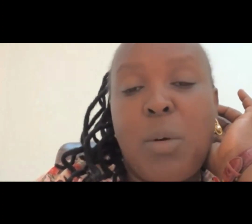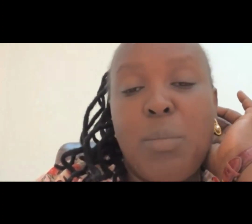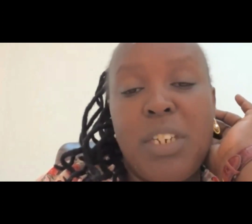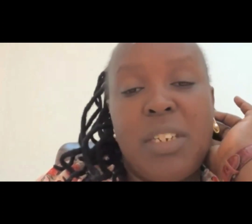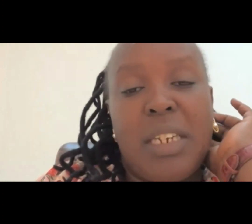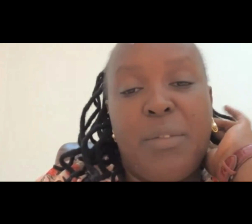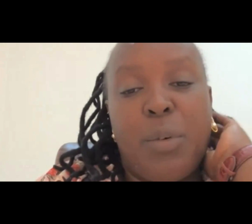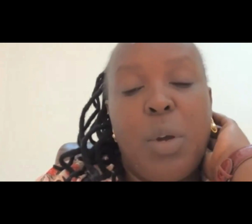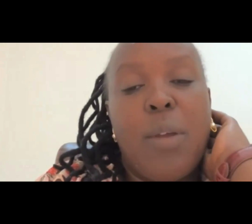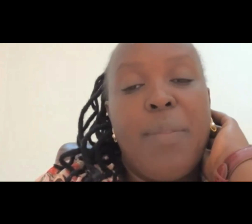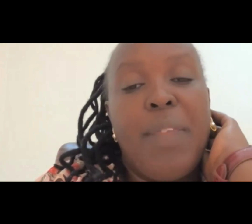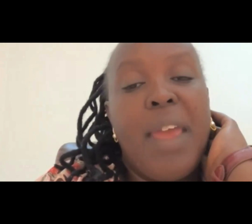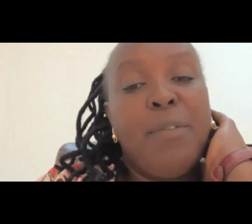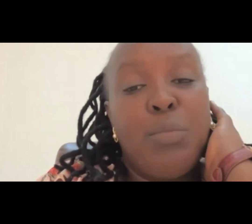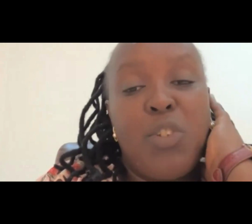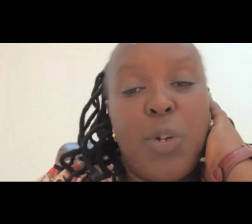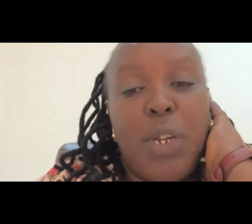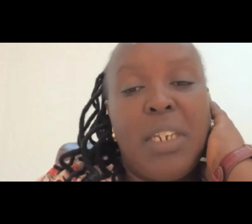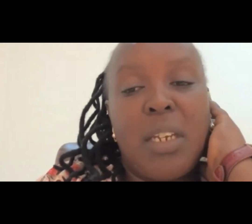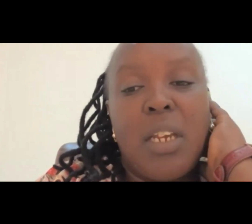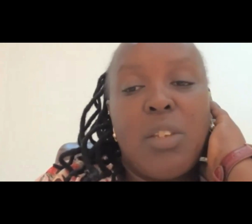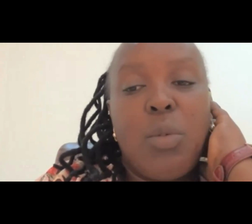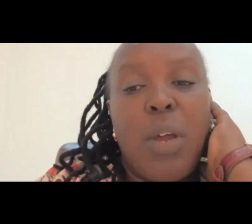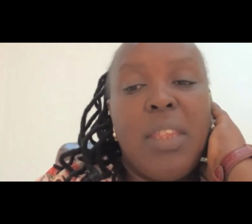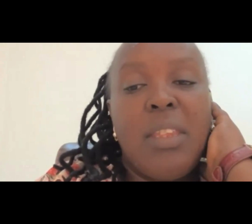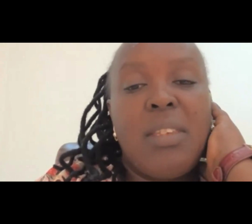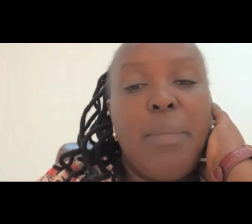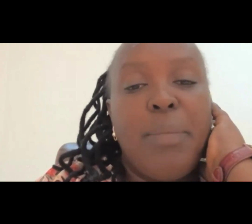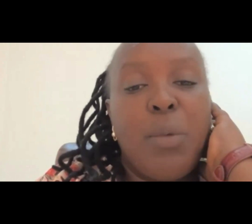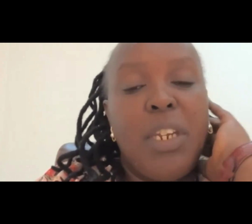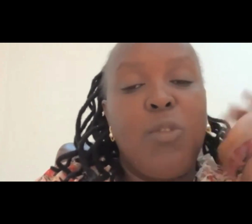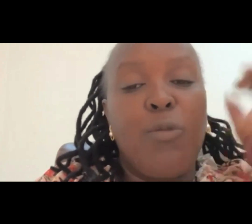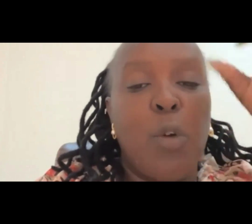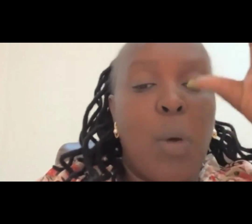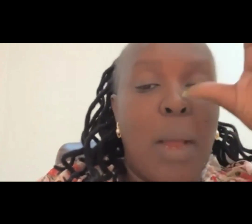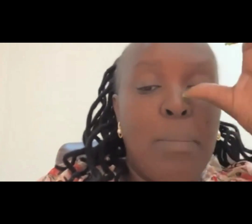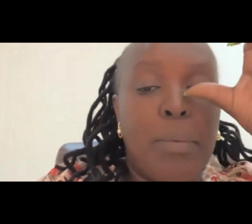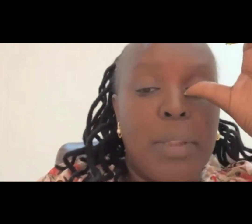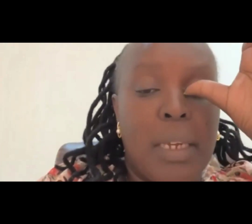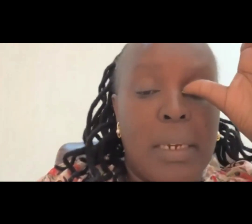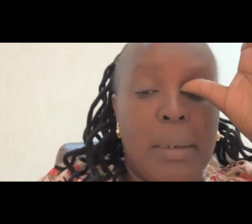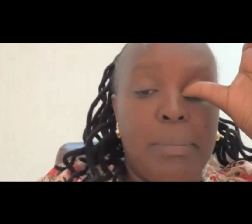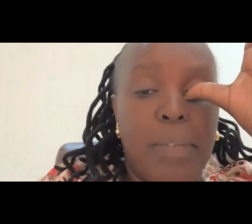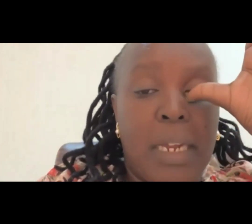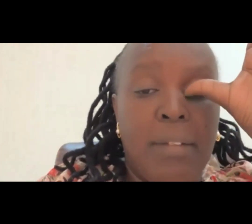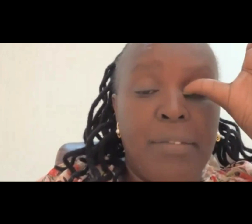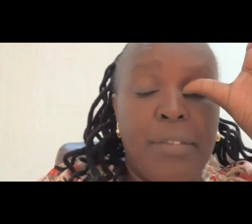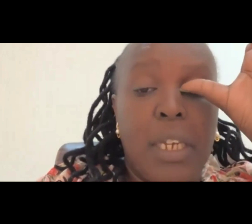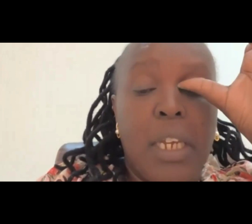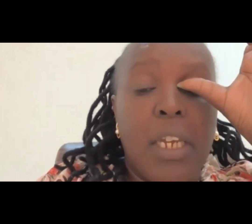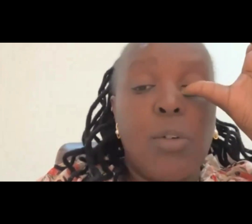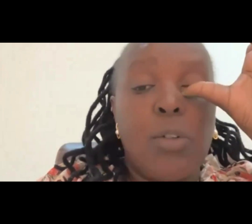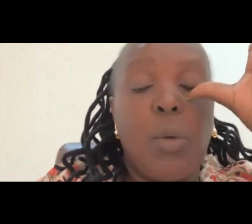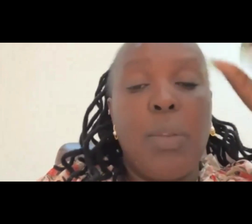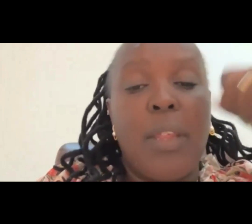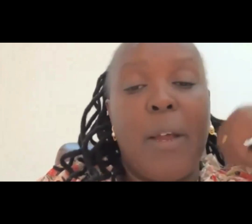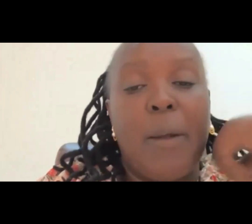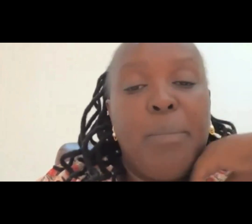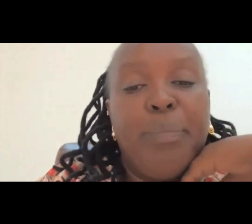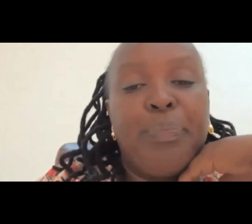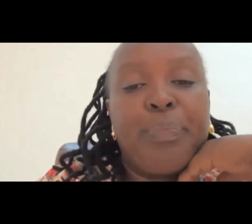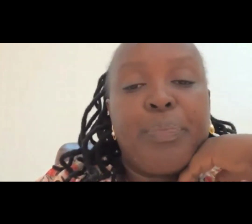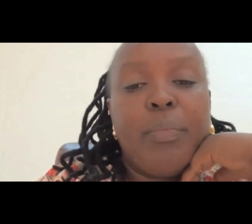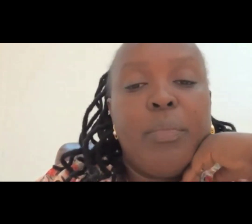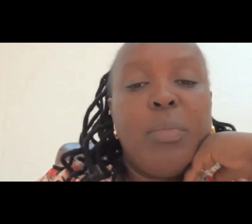people at the community level. They have to be trained. So I think this is something we need to follow up with ACAF and also with